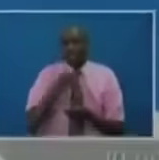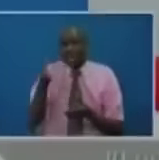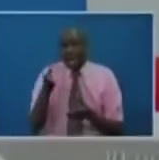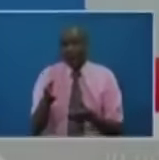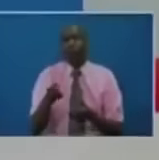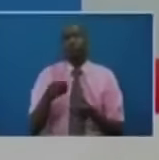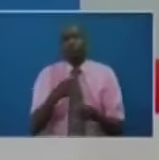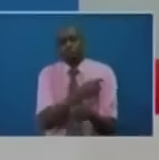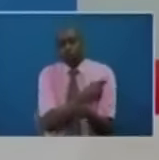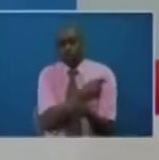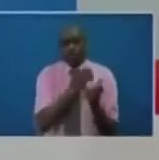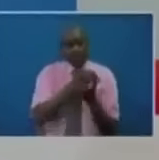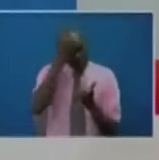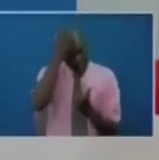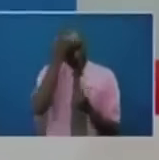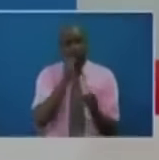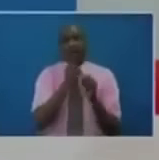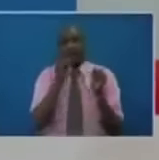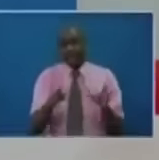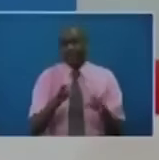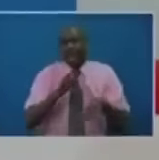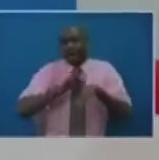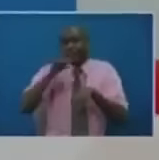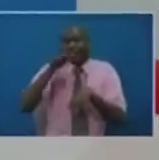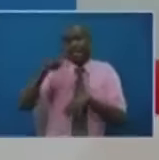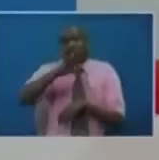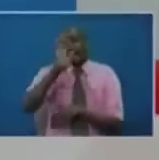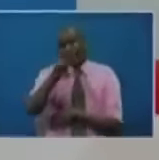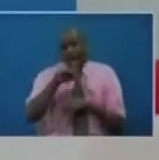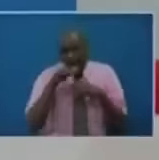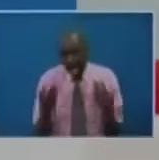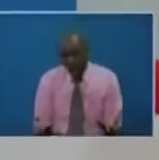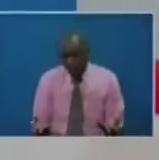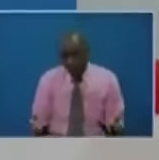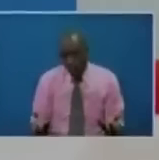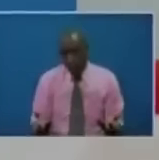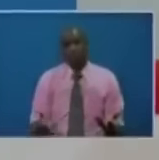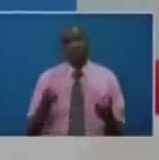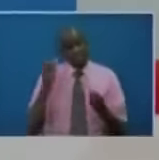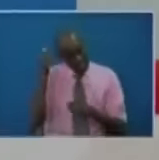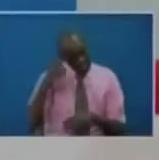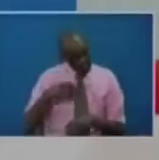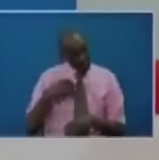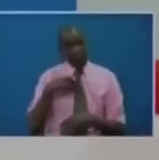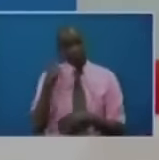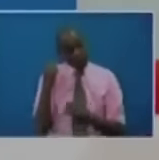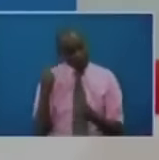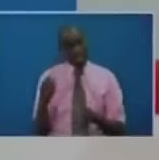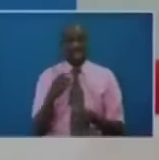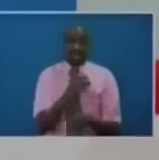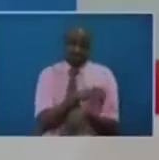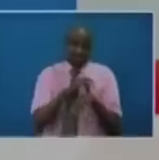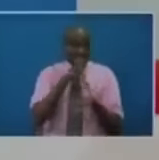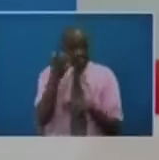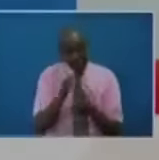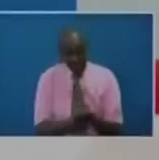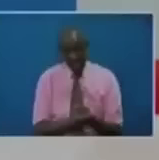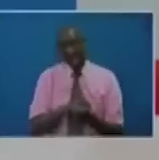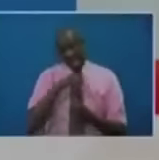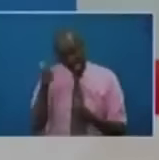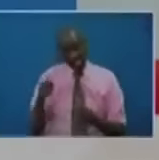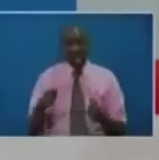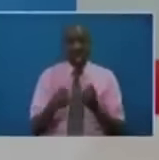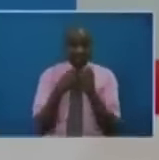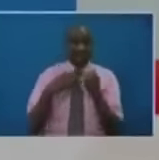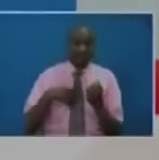health workers strike affected the area that you live in? There are very many Kenyans who have been affected by the health workers strike. We've seen unfortunate cases